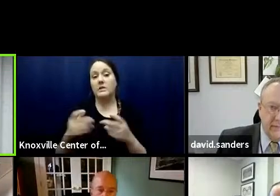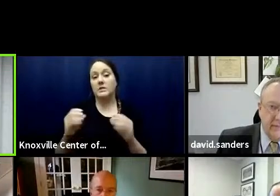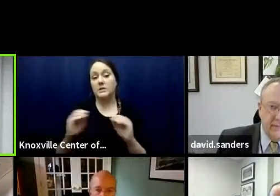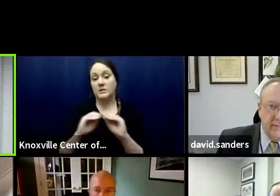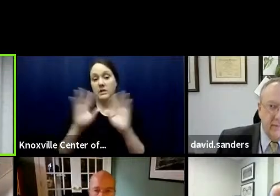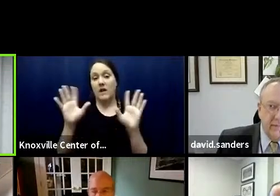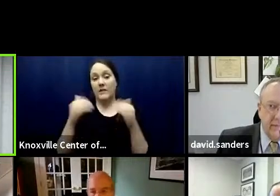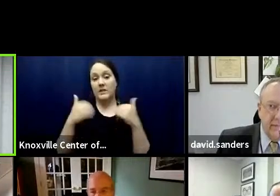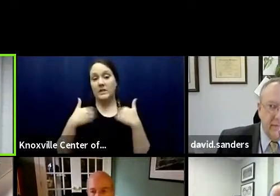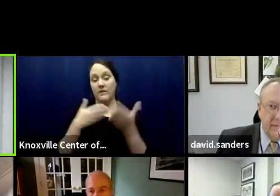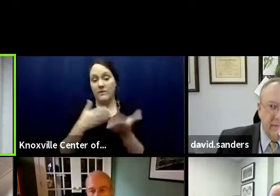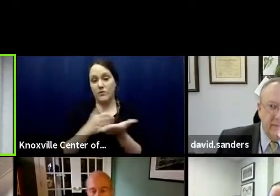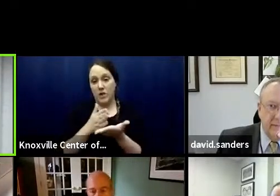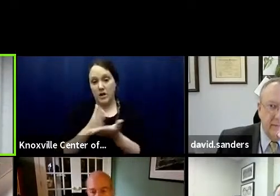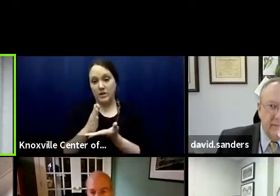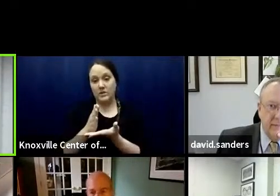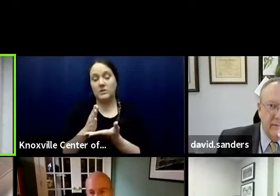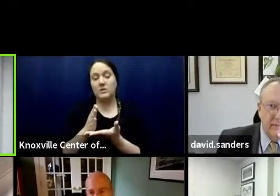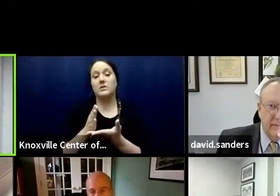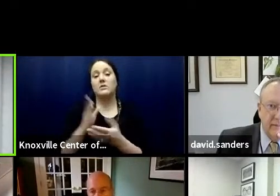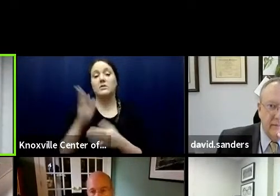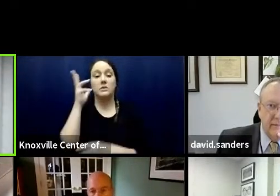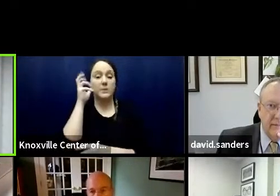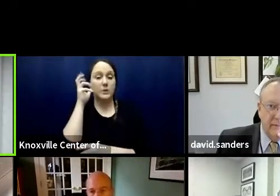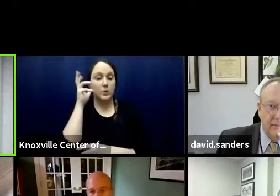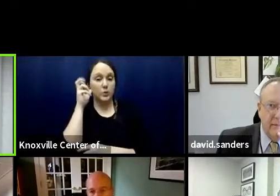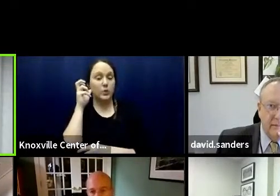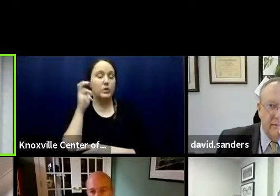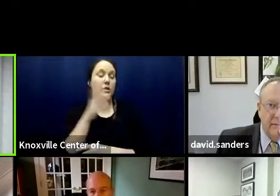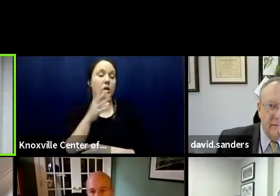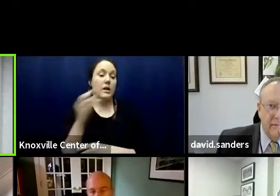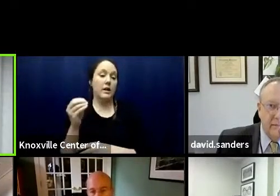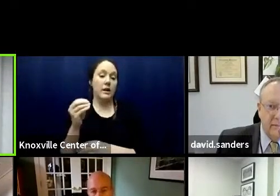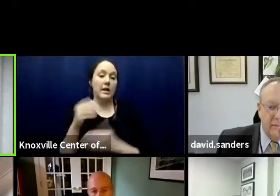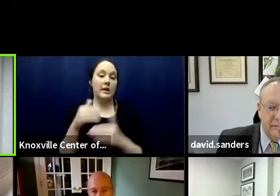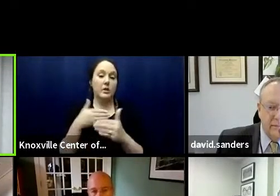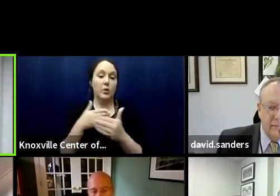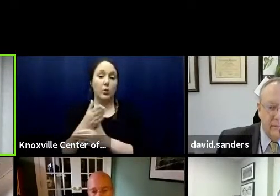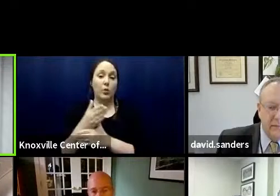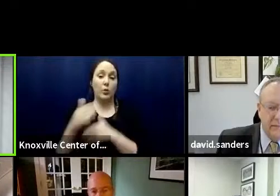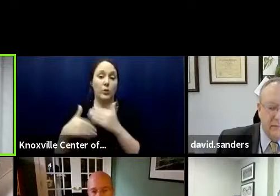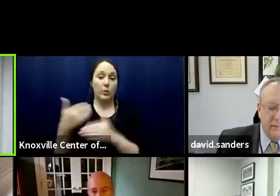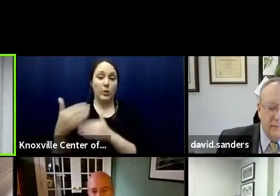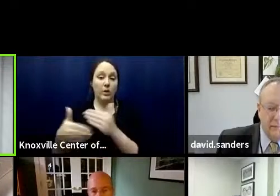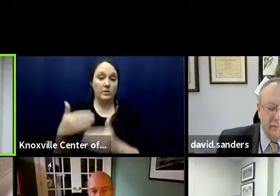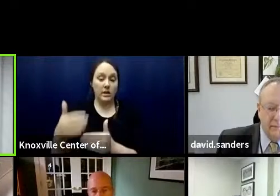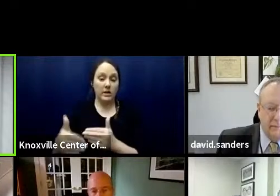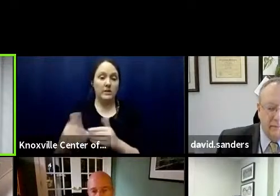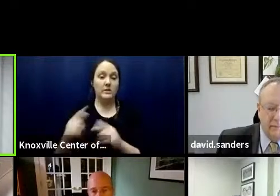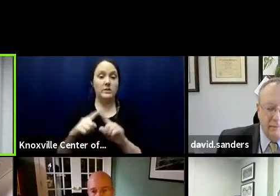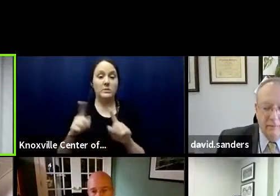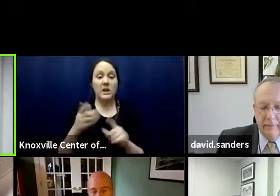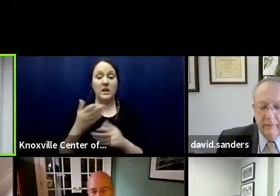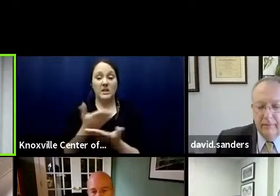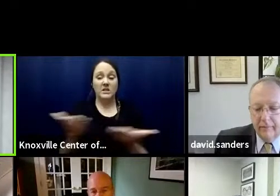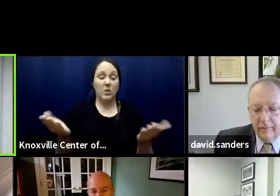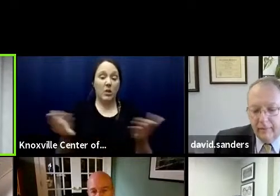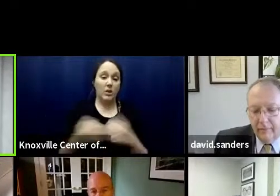has all the rights to be heard and to go through that process. So that's out